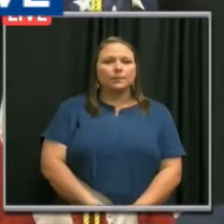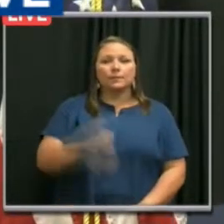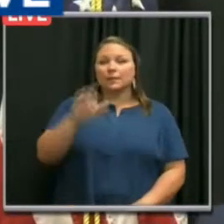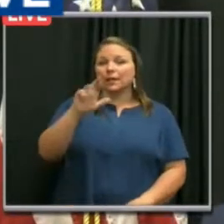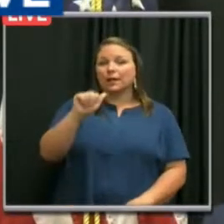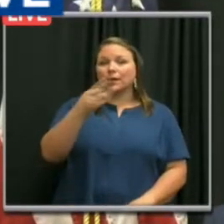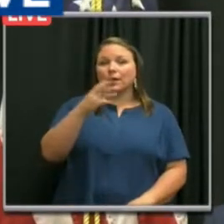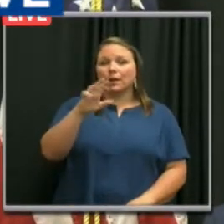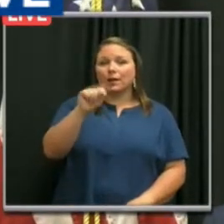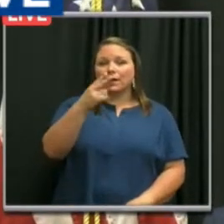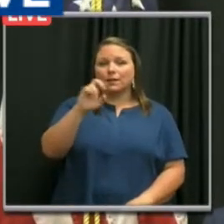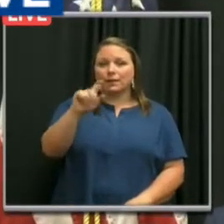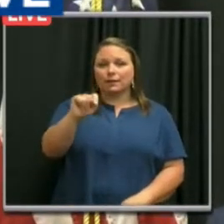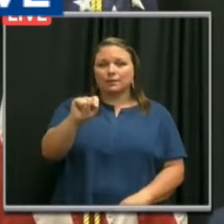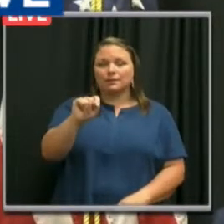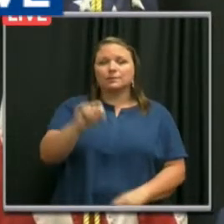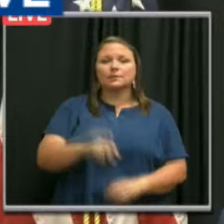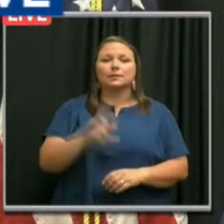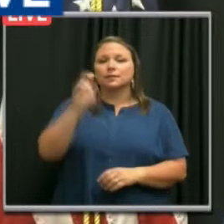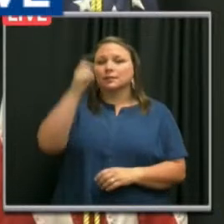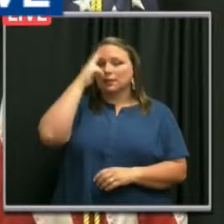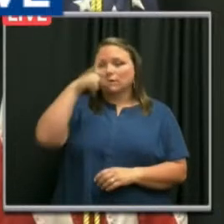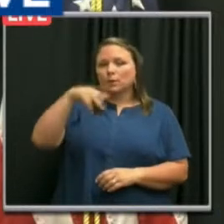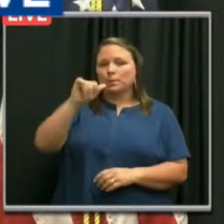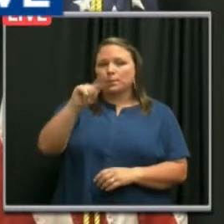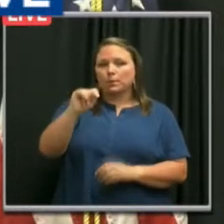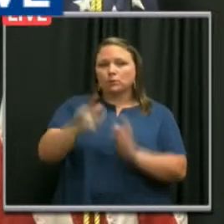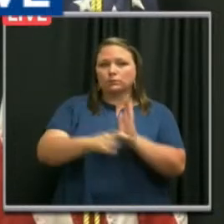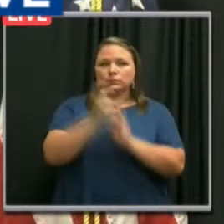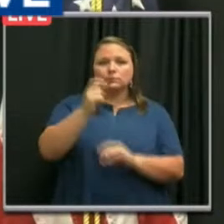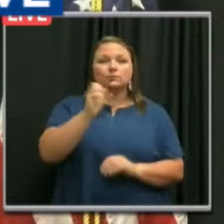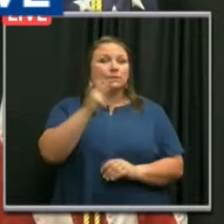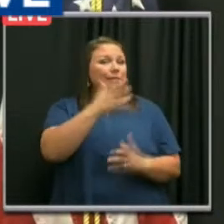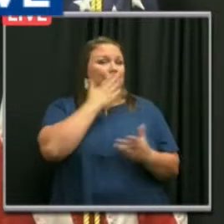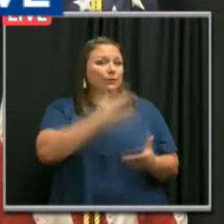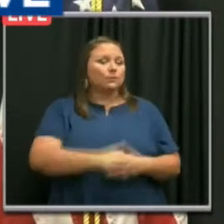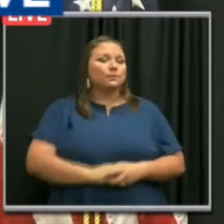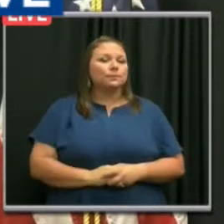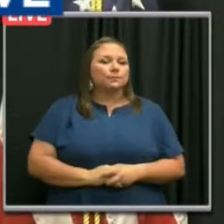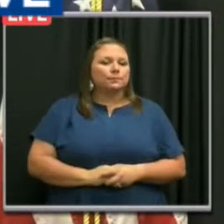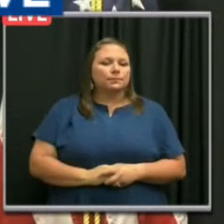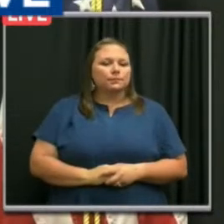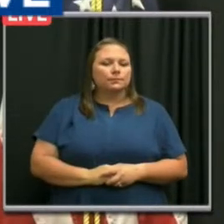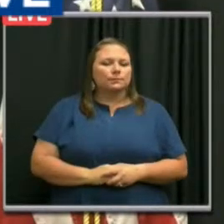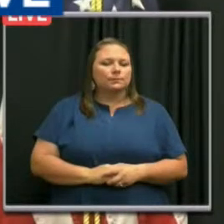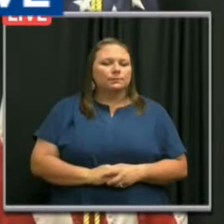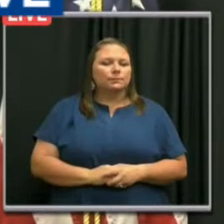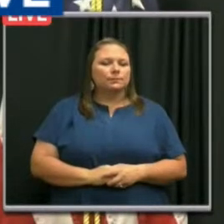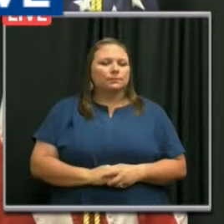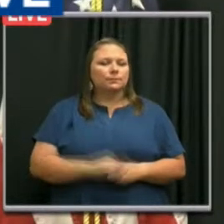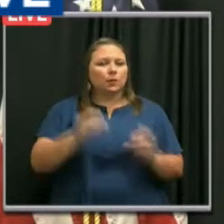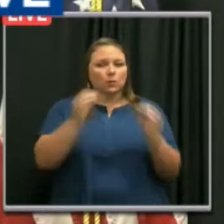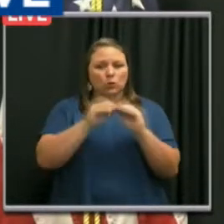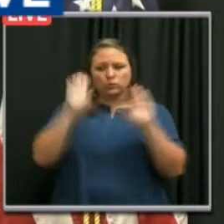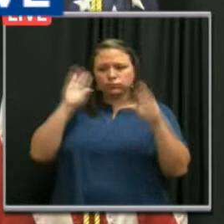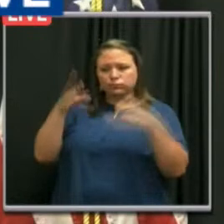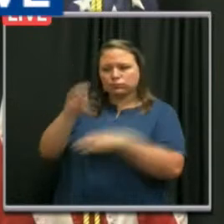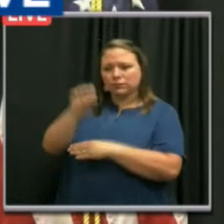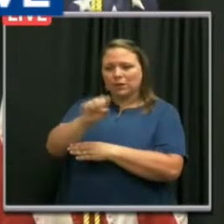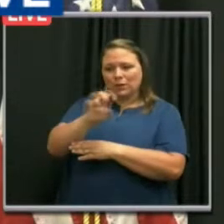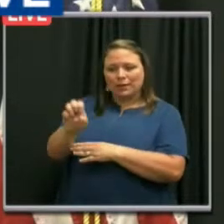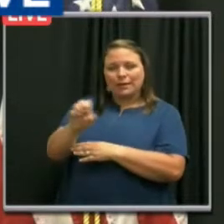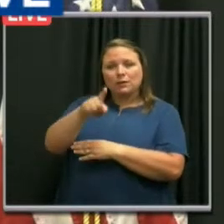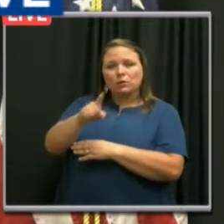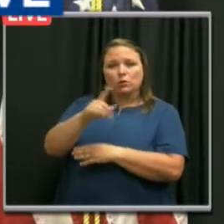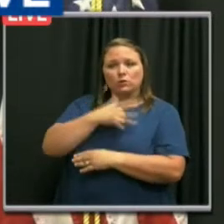Kara Hartnett at the Nashville Post. Kara? Hi, thanks. On the more concentrated efforts in Southeast Nashville, are